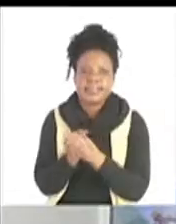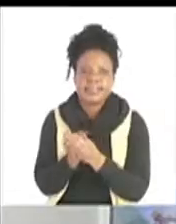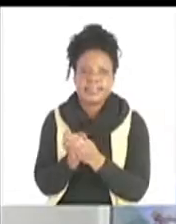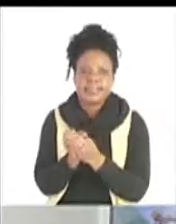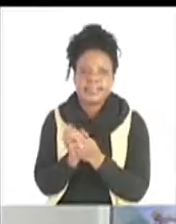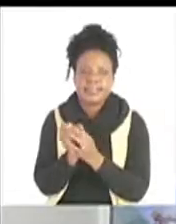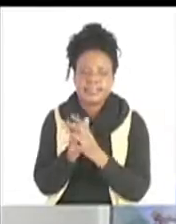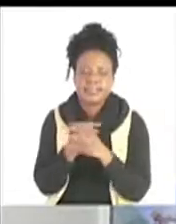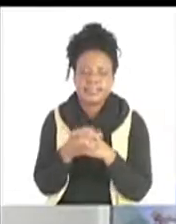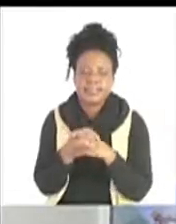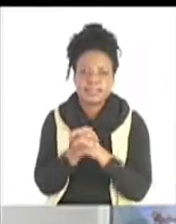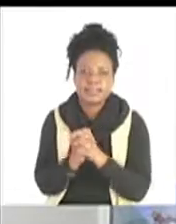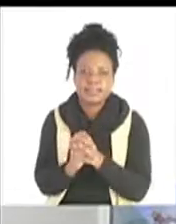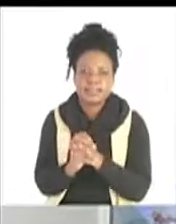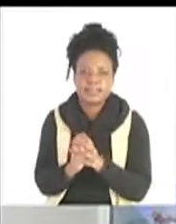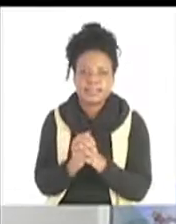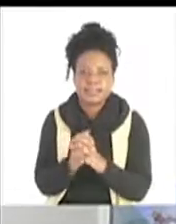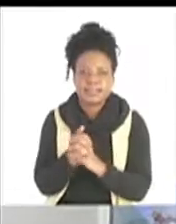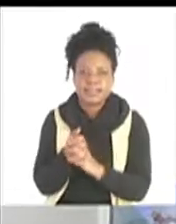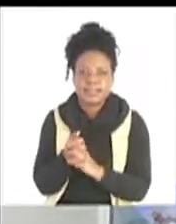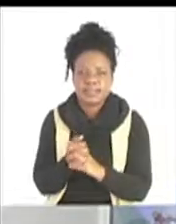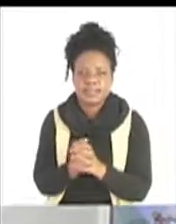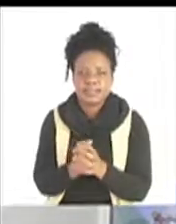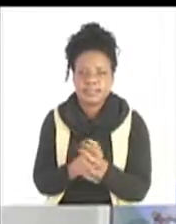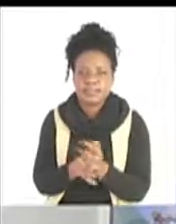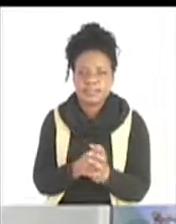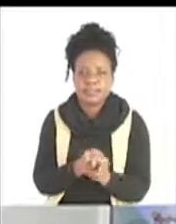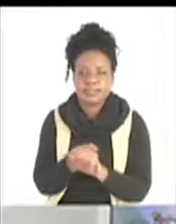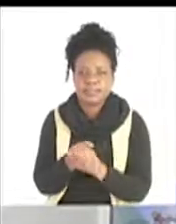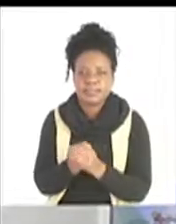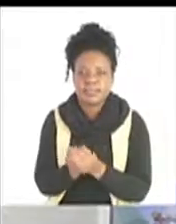between our fingers.